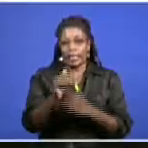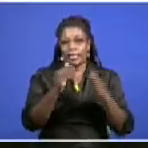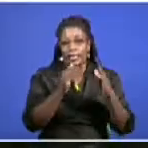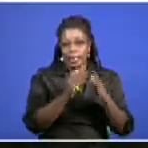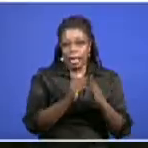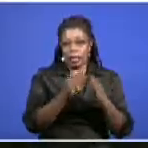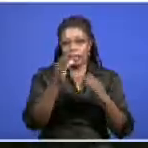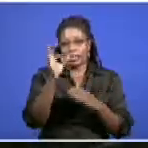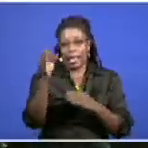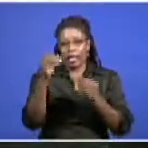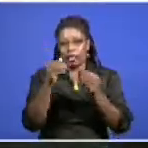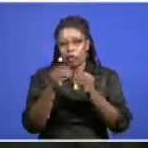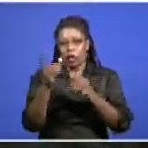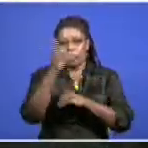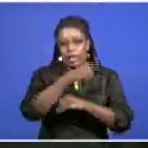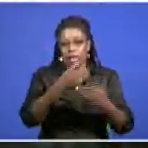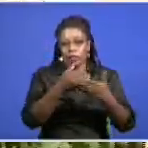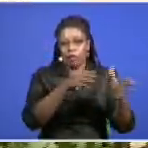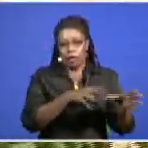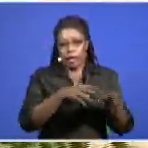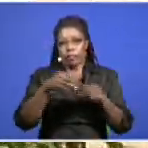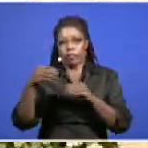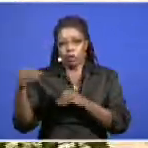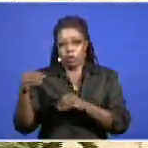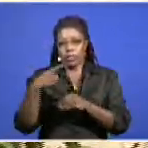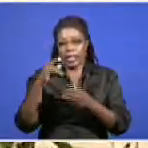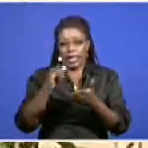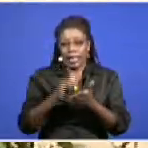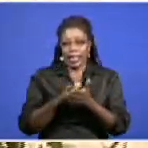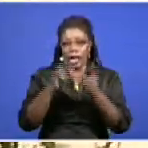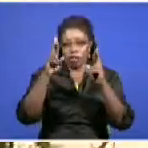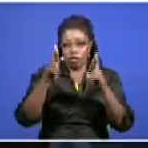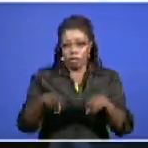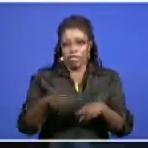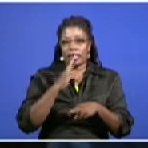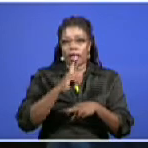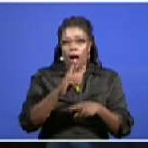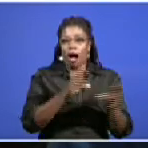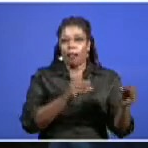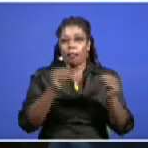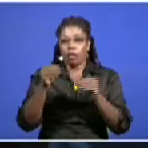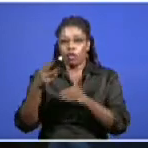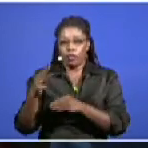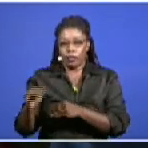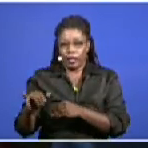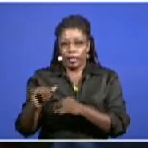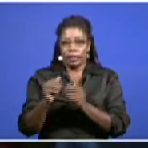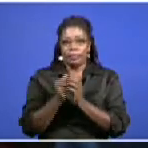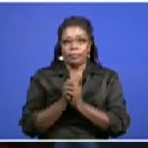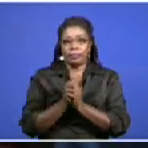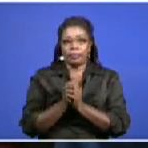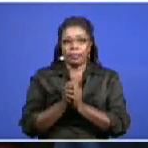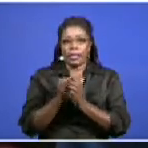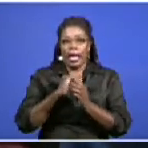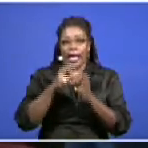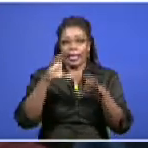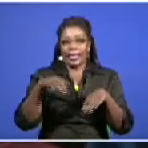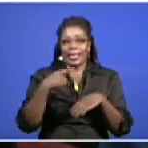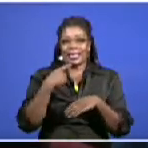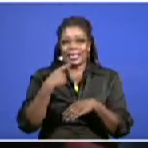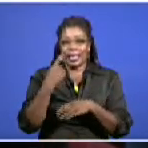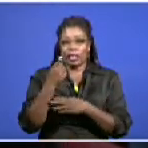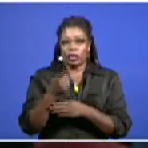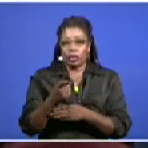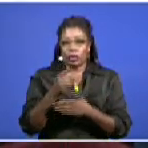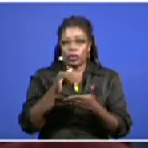Dion Folks providing an update on this process and says some residents are moving. Well, I can tell you Lazaretta Road, for